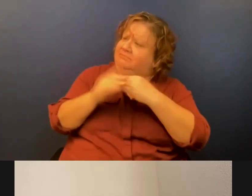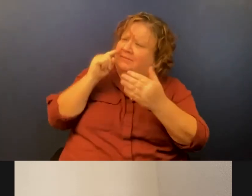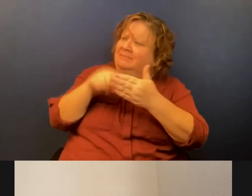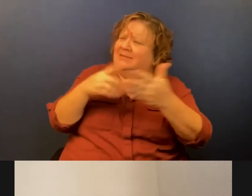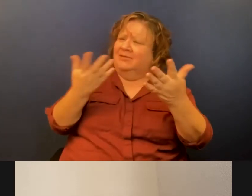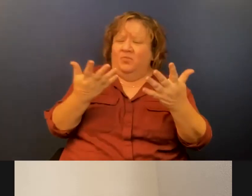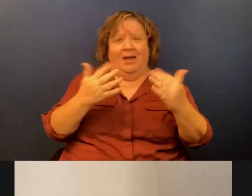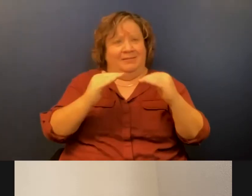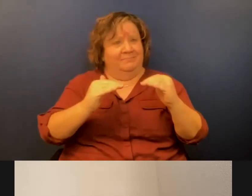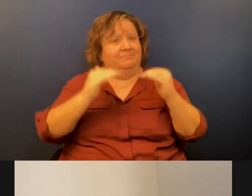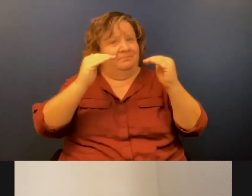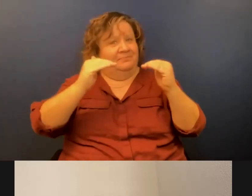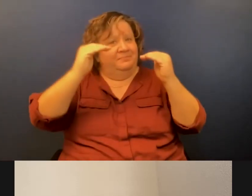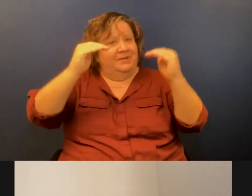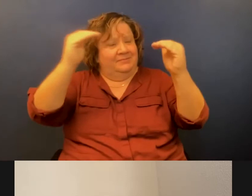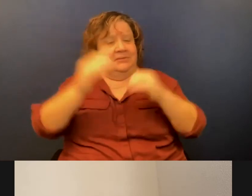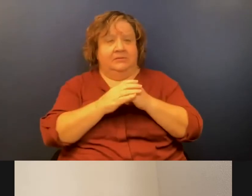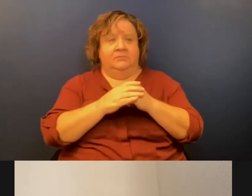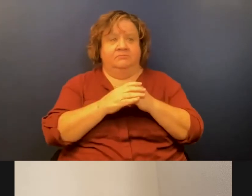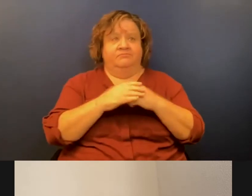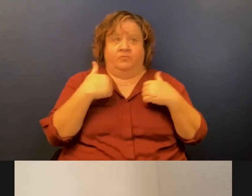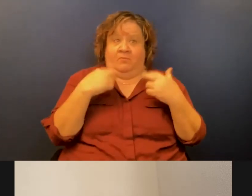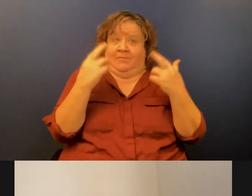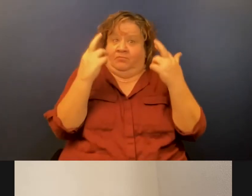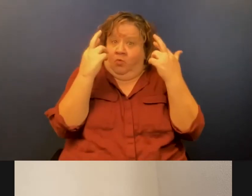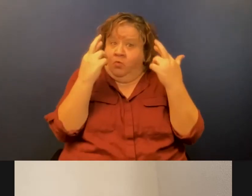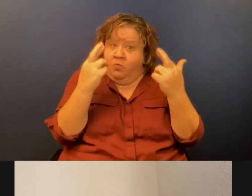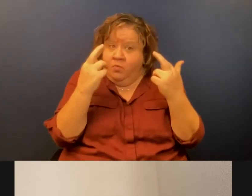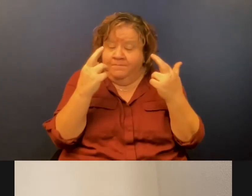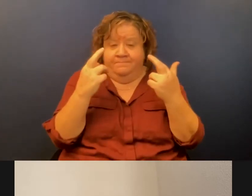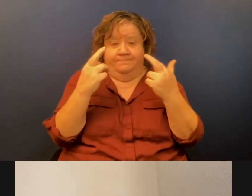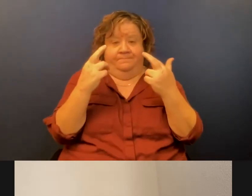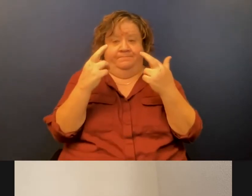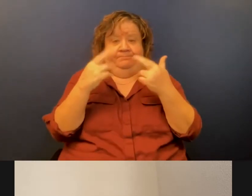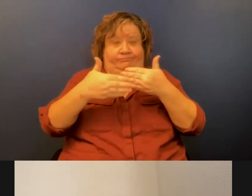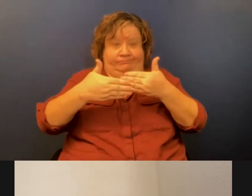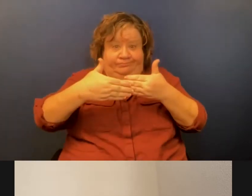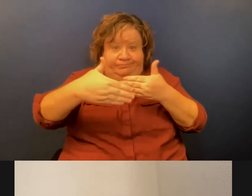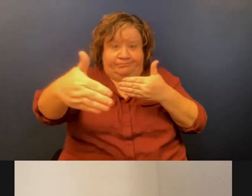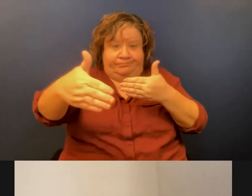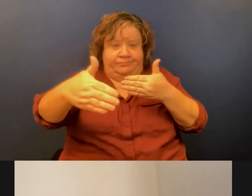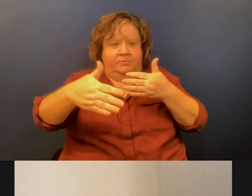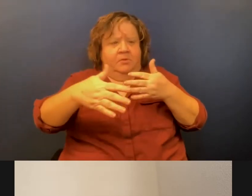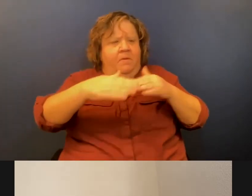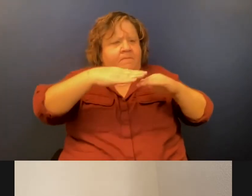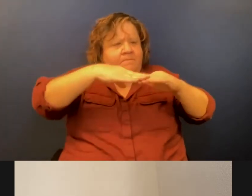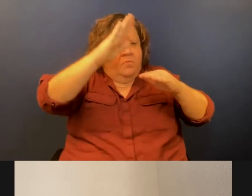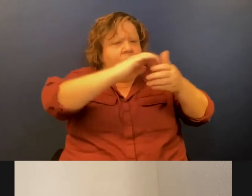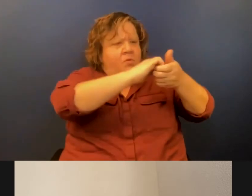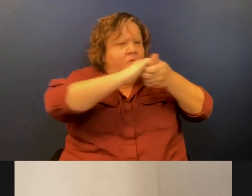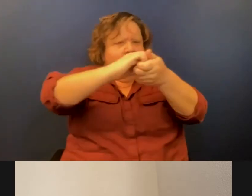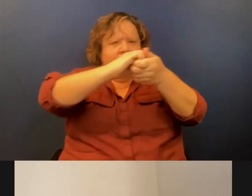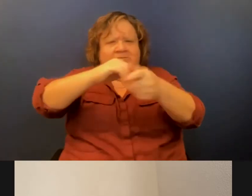with disabilities, not just in recreation spaces, but also as employment